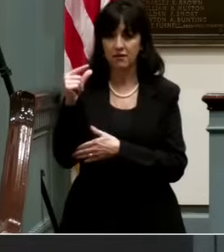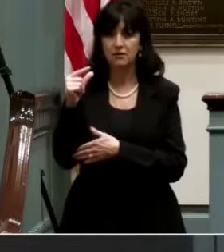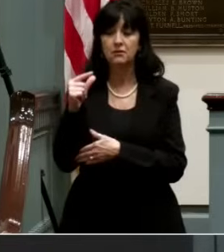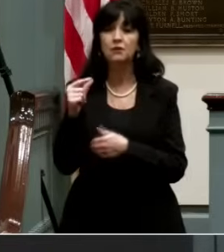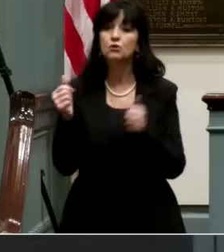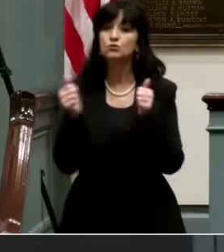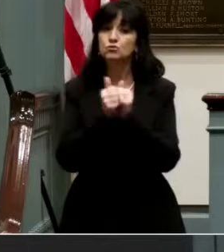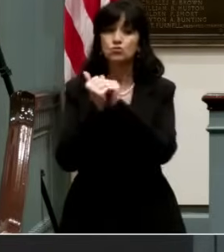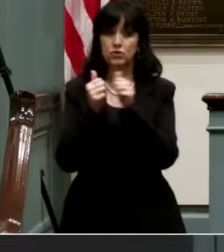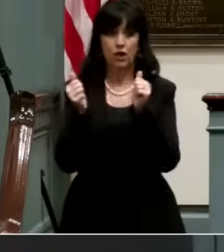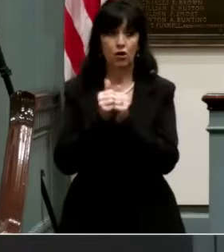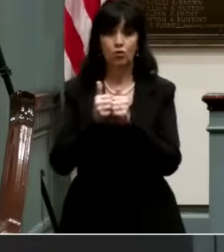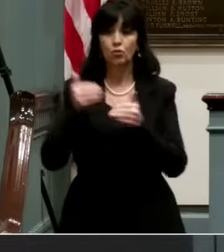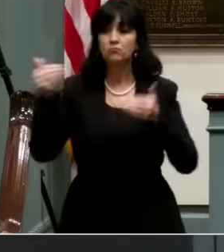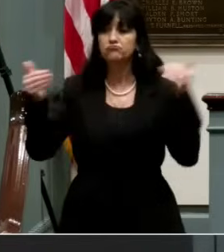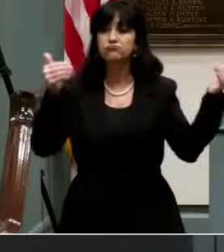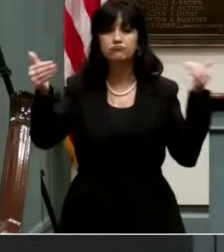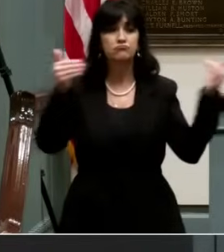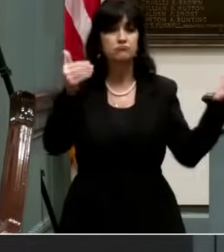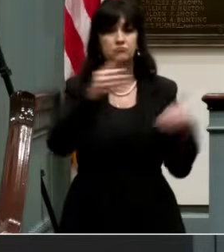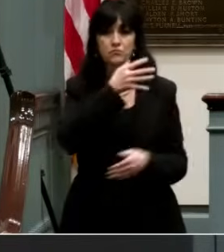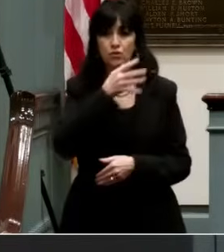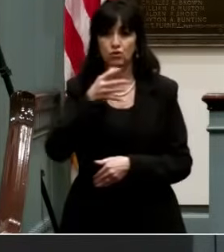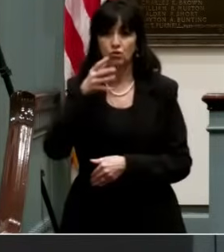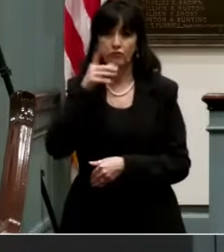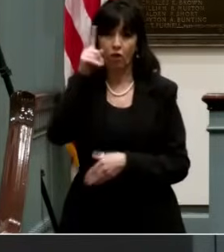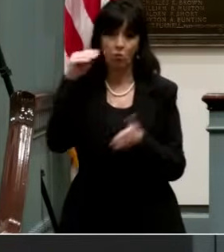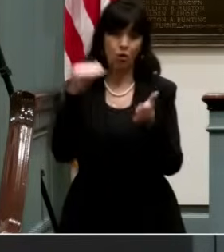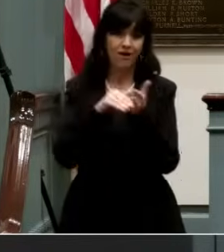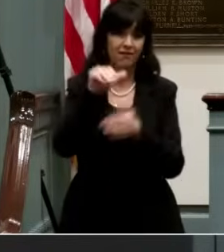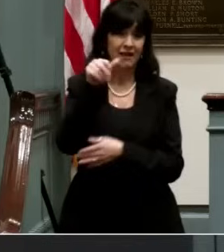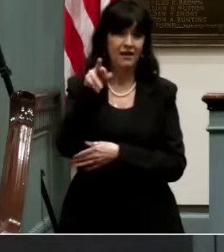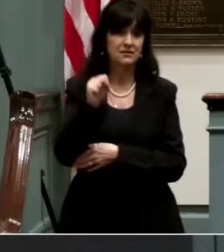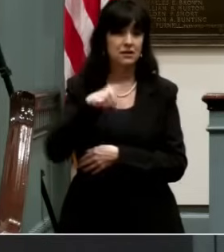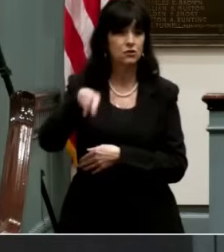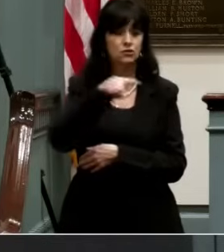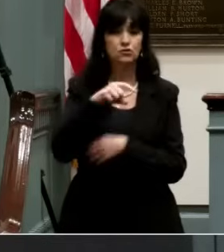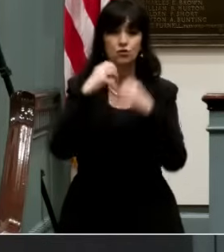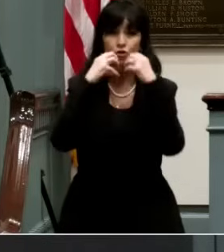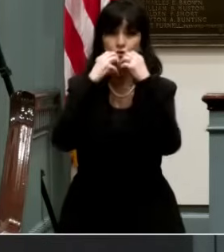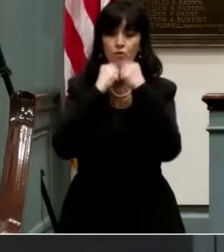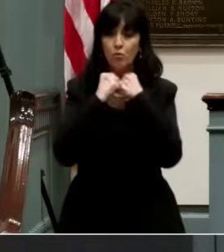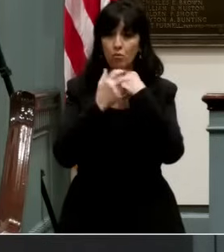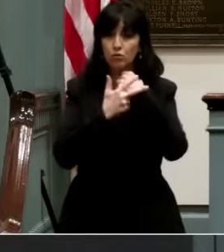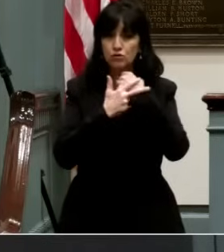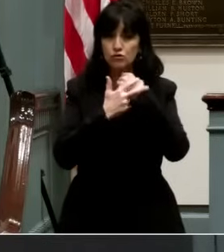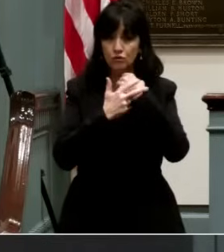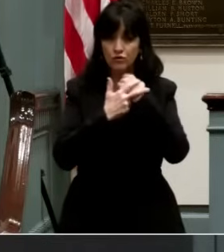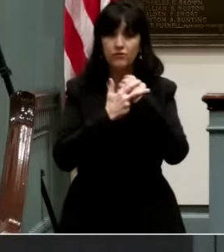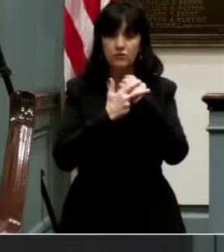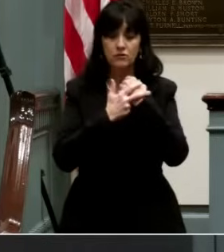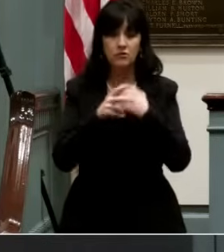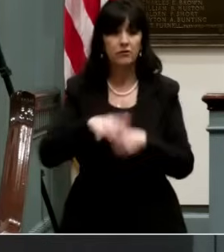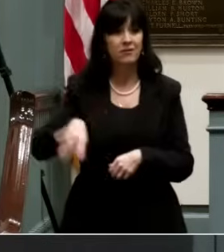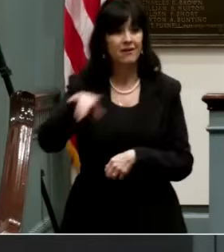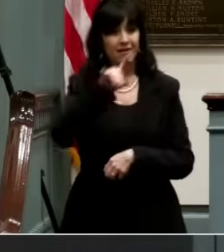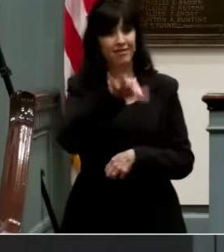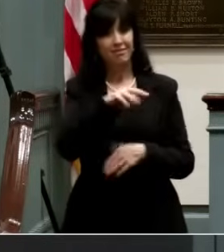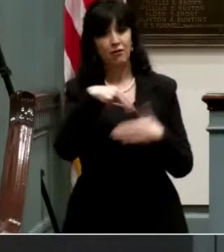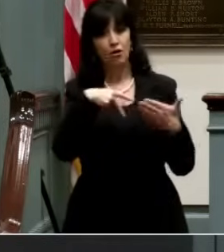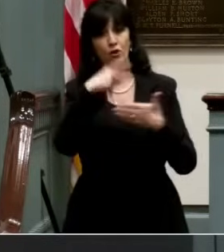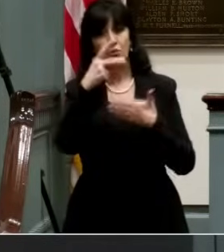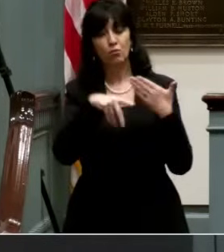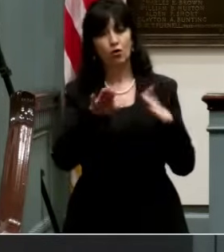neighboring farms is part of a parcel of 1,000 acres that have been preserved. The Staten Farm is a great